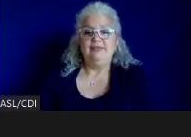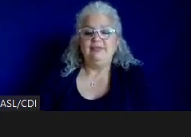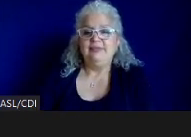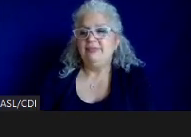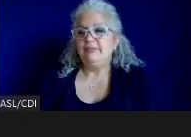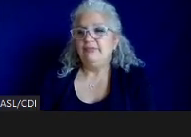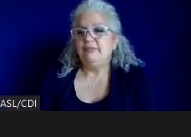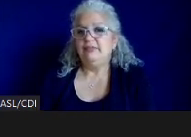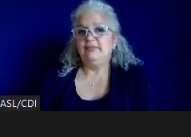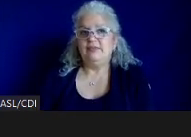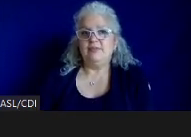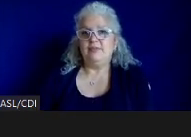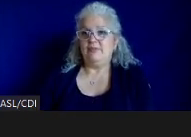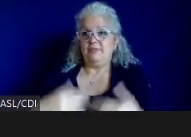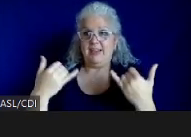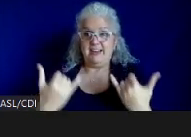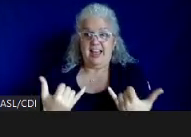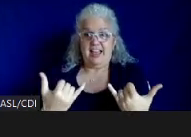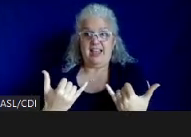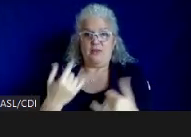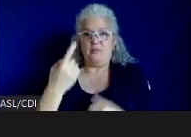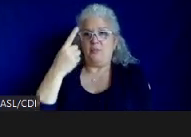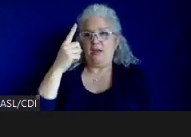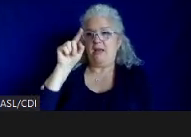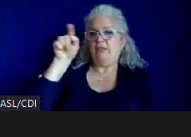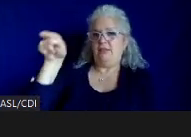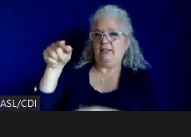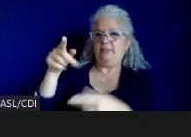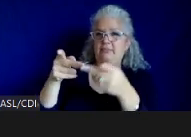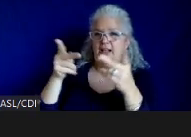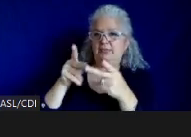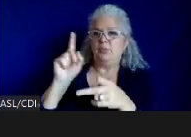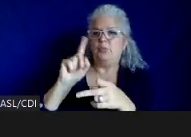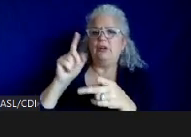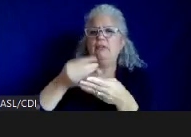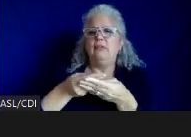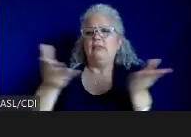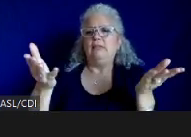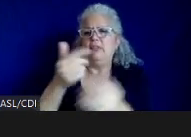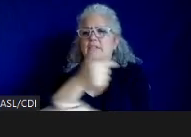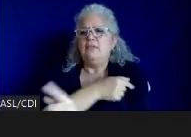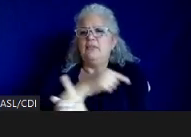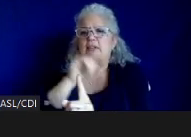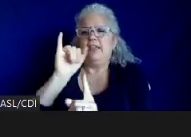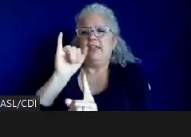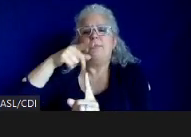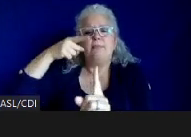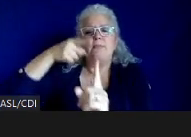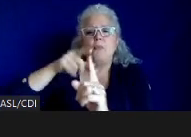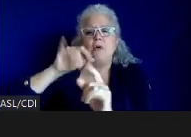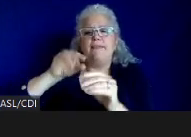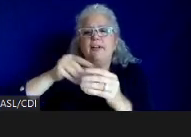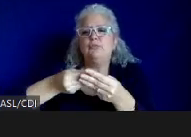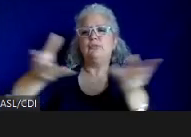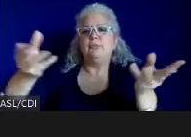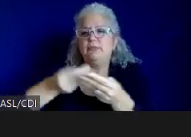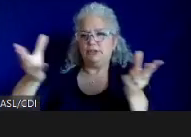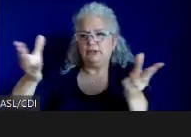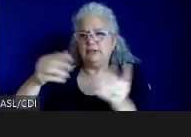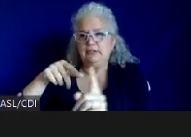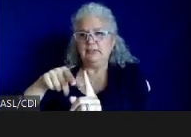one main point of distribution, or pod, and that's at the Marin Center. And, that is covering